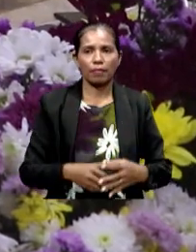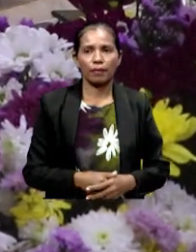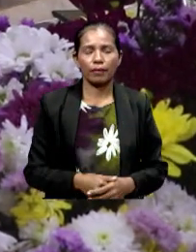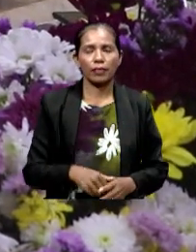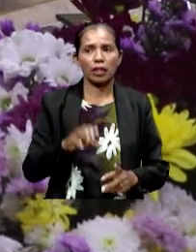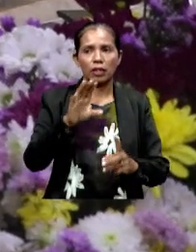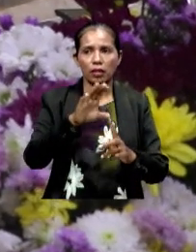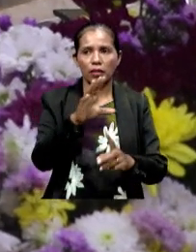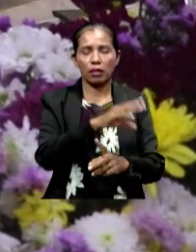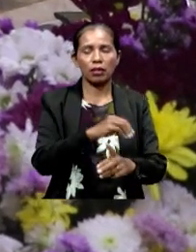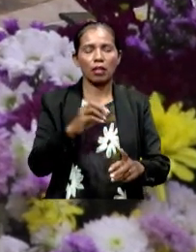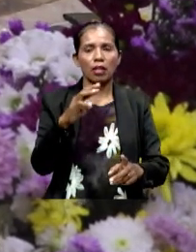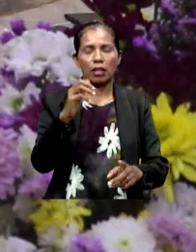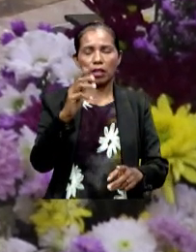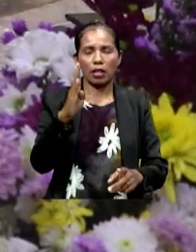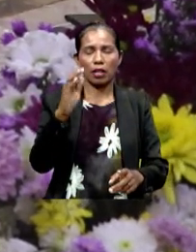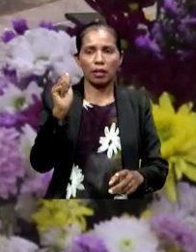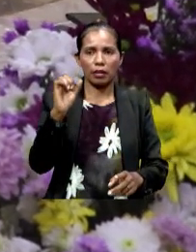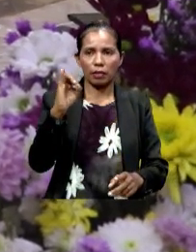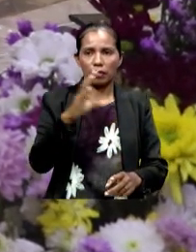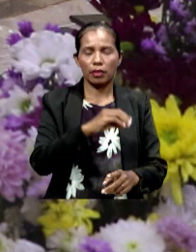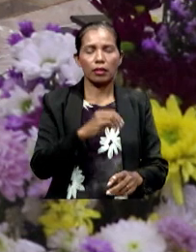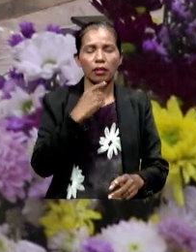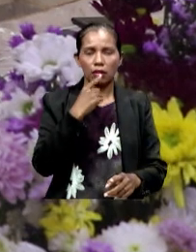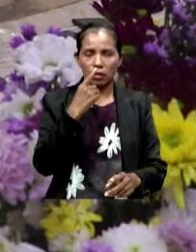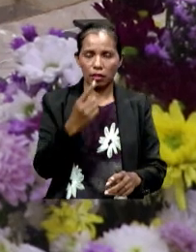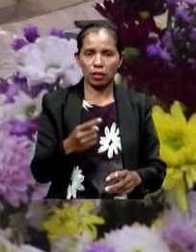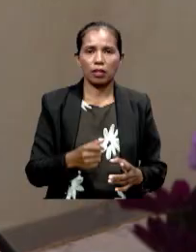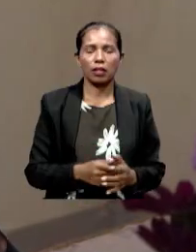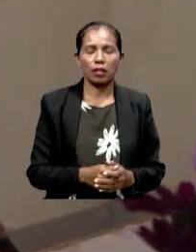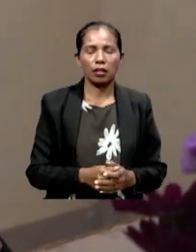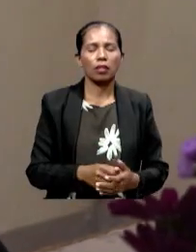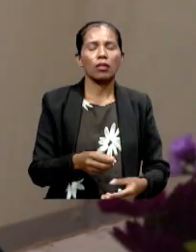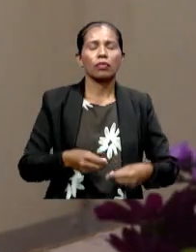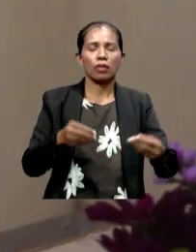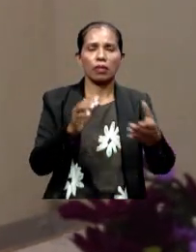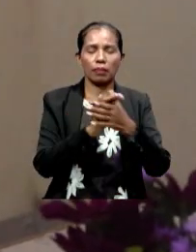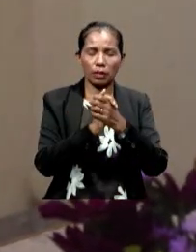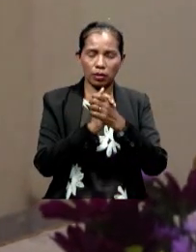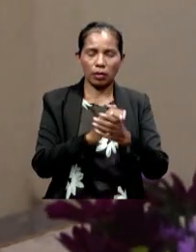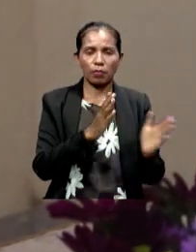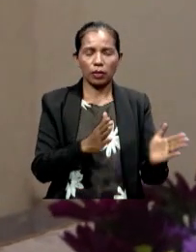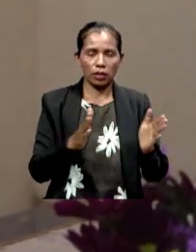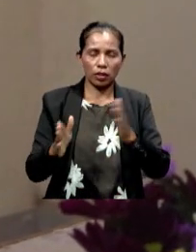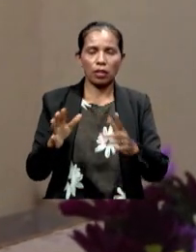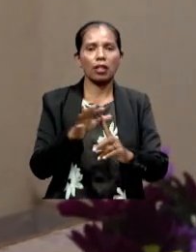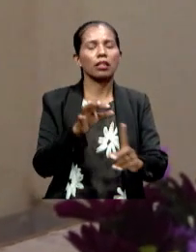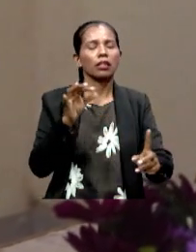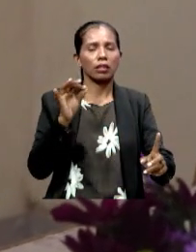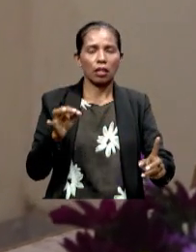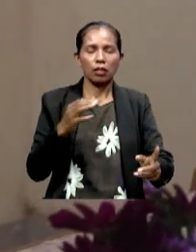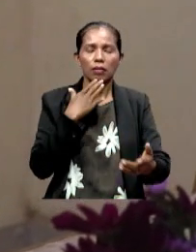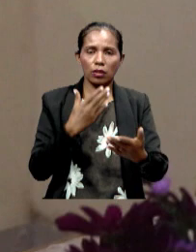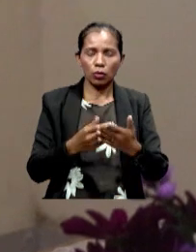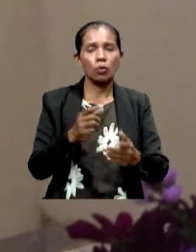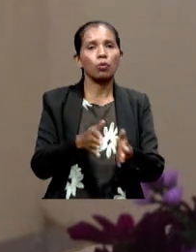Missão Emirados Árabes Unidos, Sahaima Salem Ahmed Al-Hepsi, congratula processo eleição nebelau diak no husu atu governação